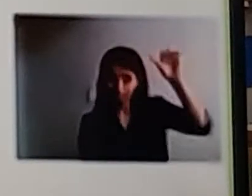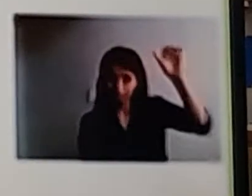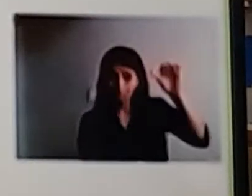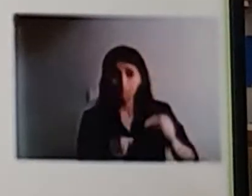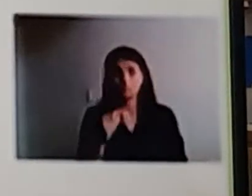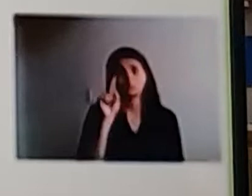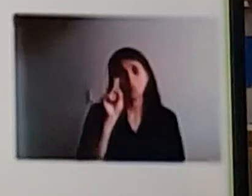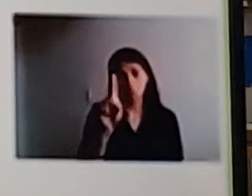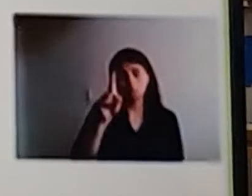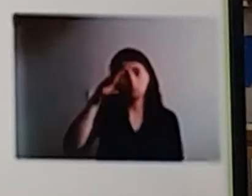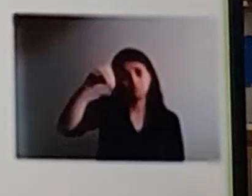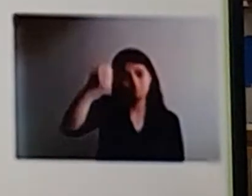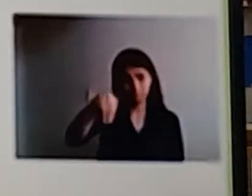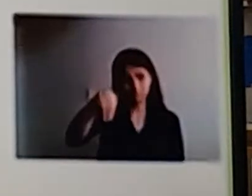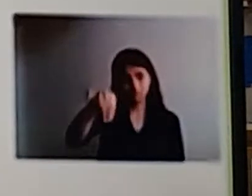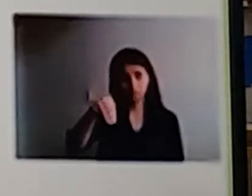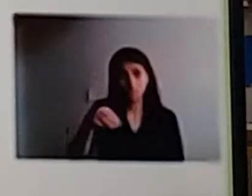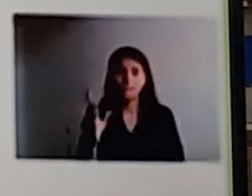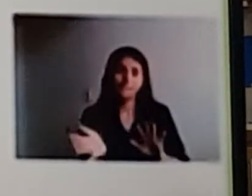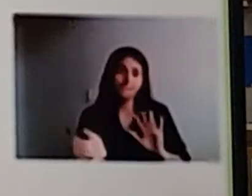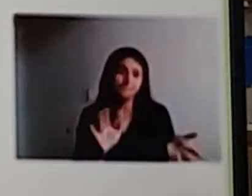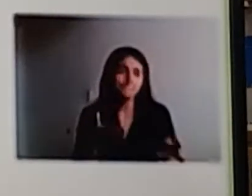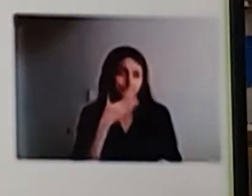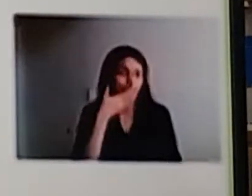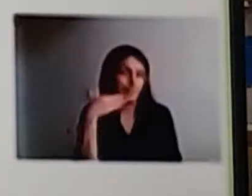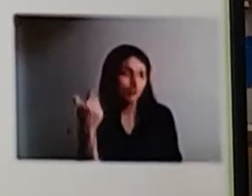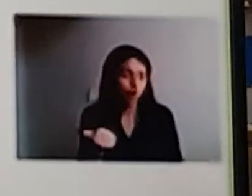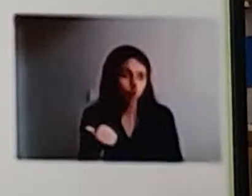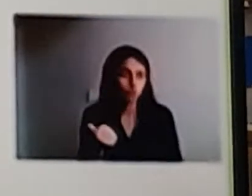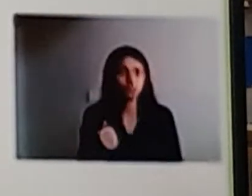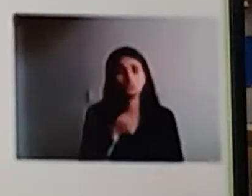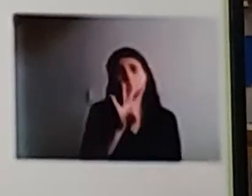be, that will be very nice, so that the user